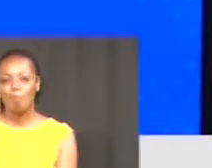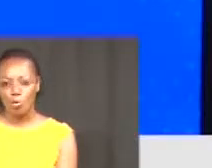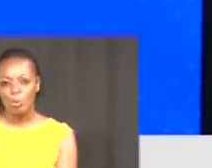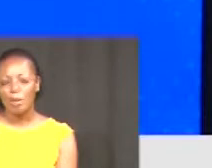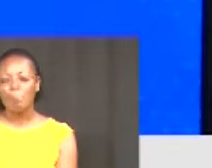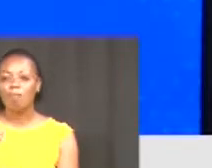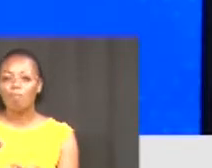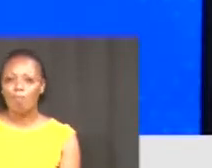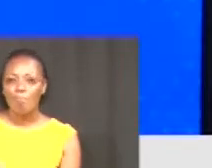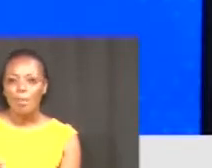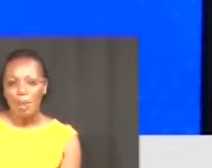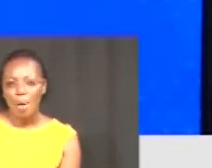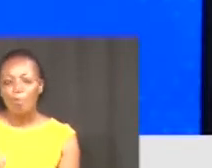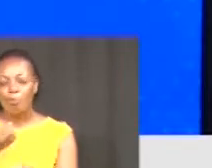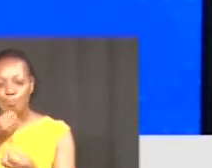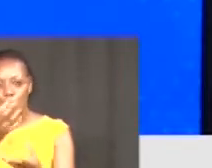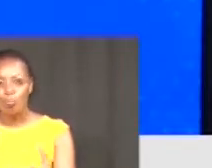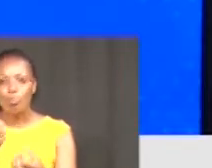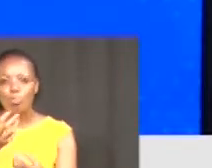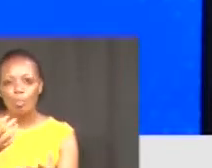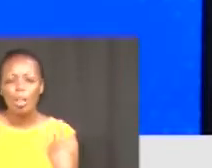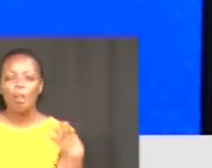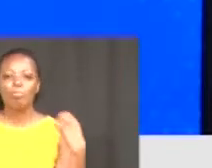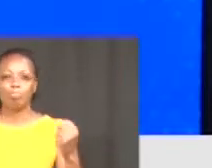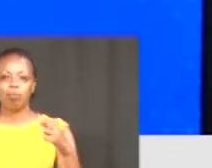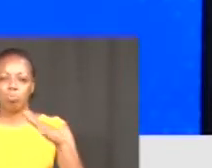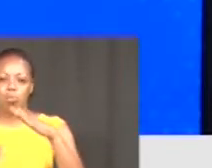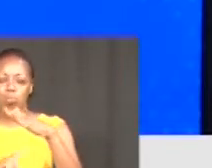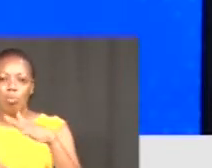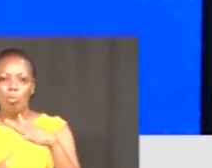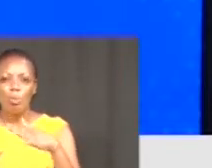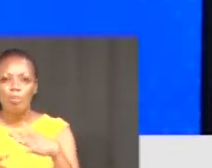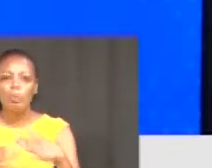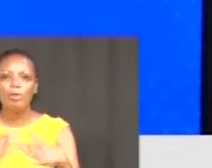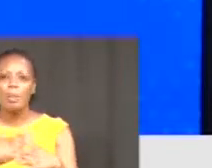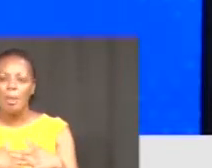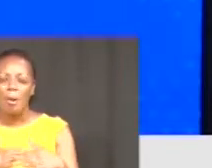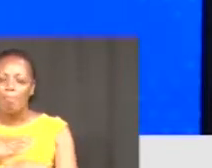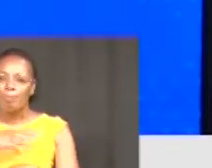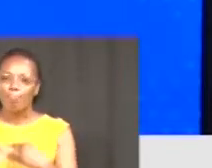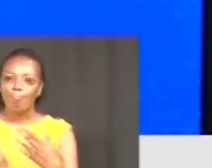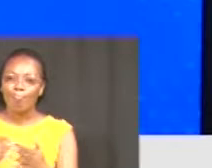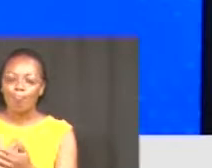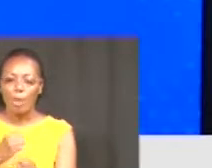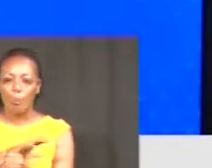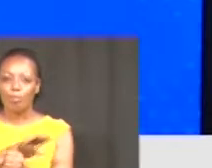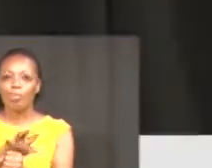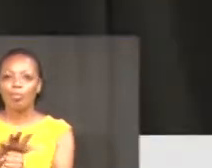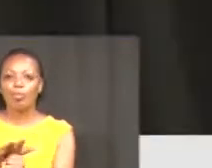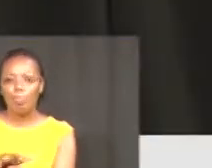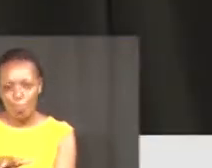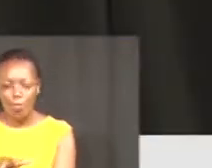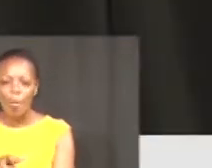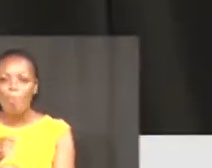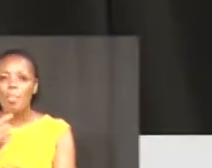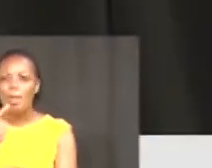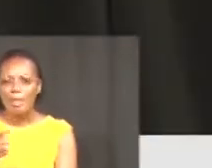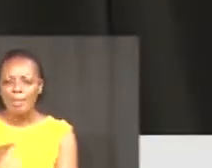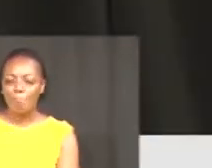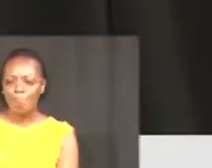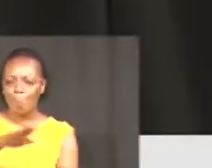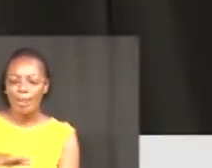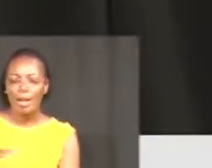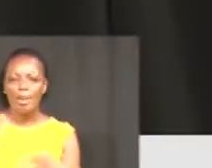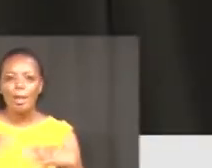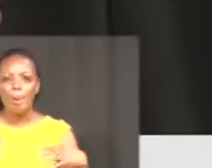Maagizo ambayo tunapewa na Wizara ya Afya kuhusu ugonjwa wa coronavirus. Tunaambiwa pahali pana watu